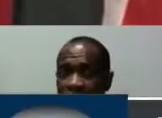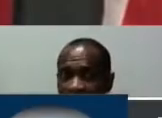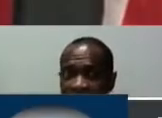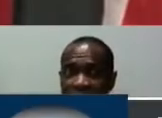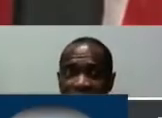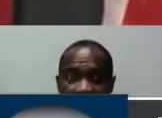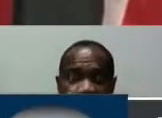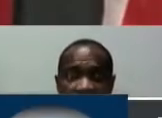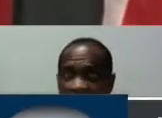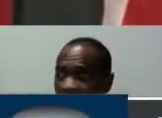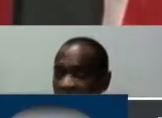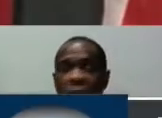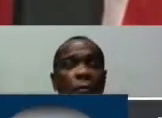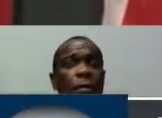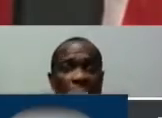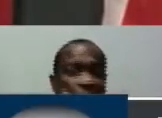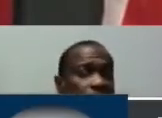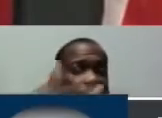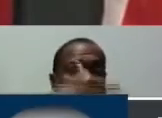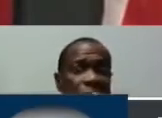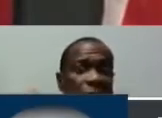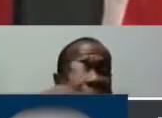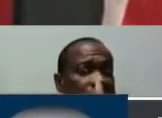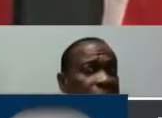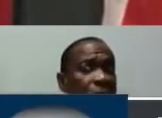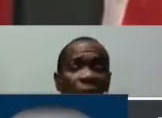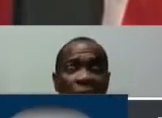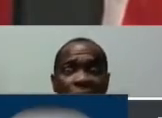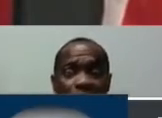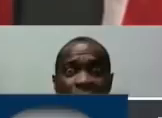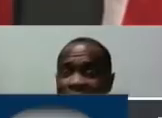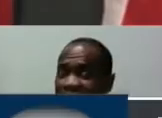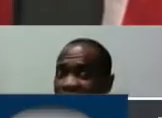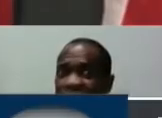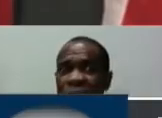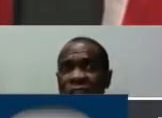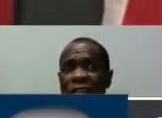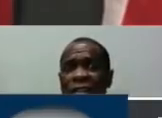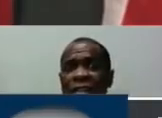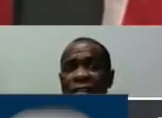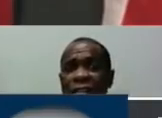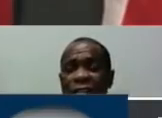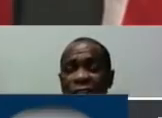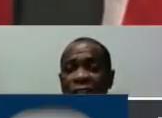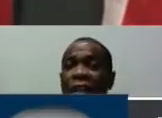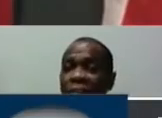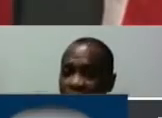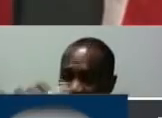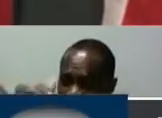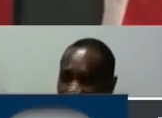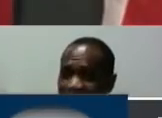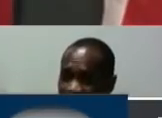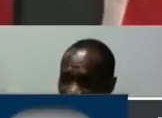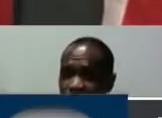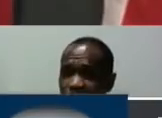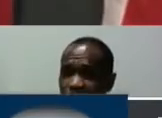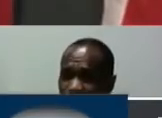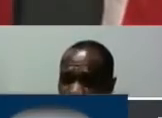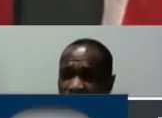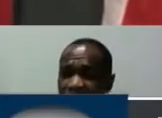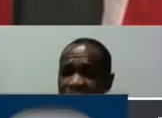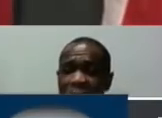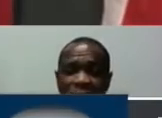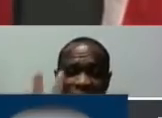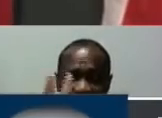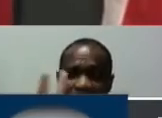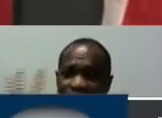as easily as that. That is how the virus is spread. And it's being spread around the world, 77 countries. I monitor